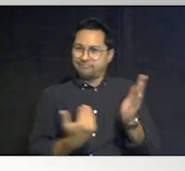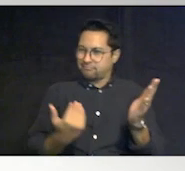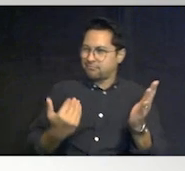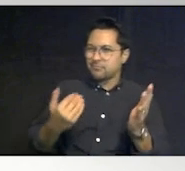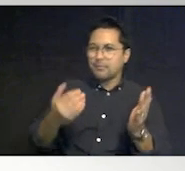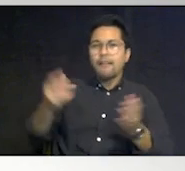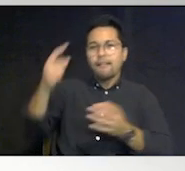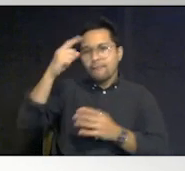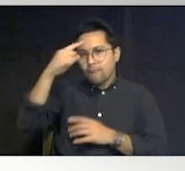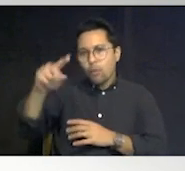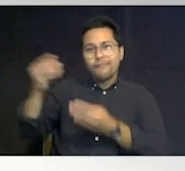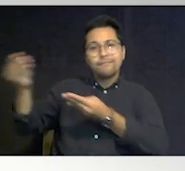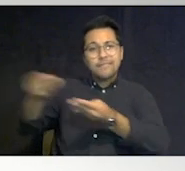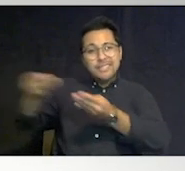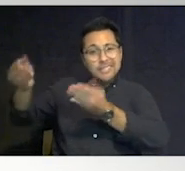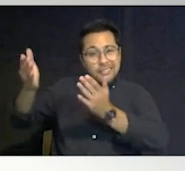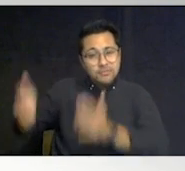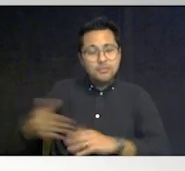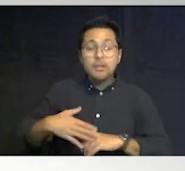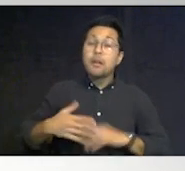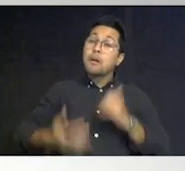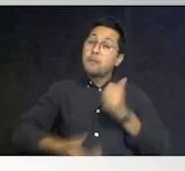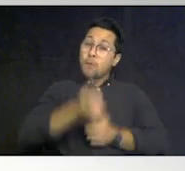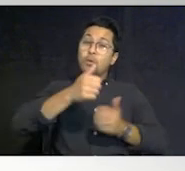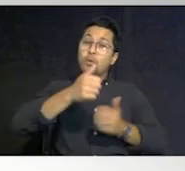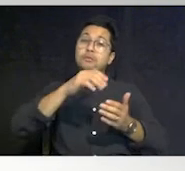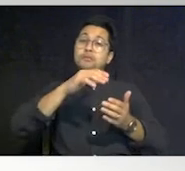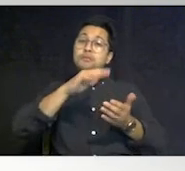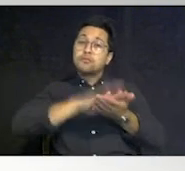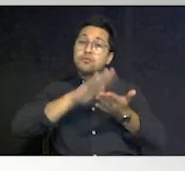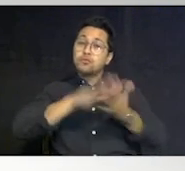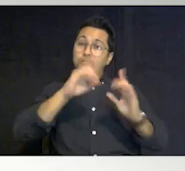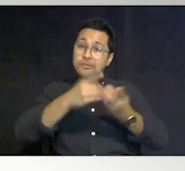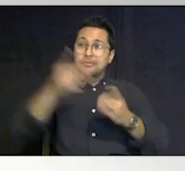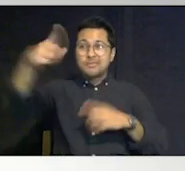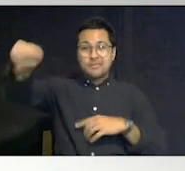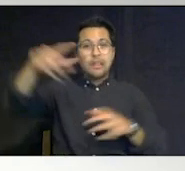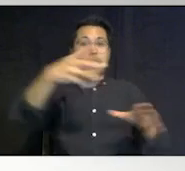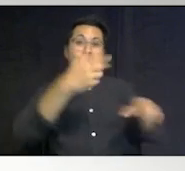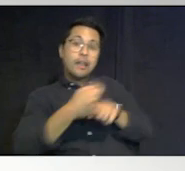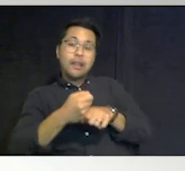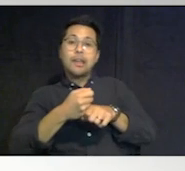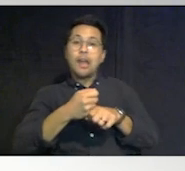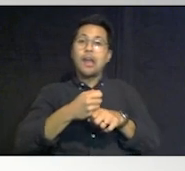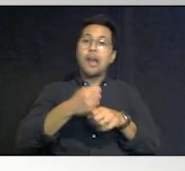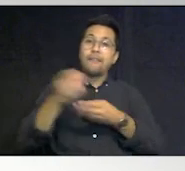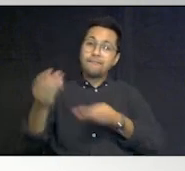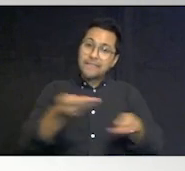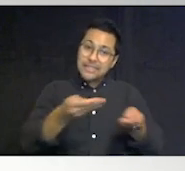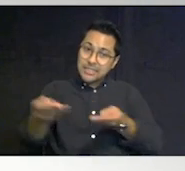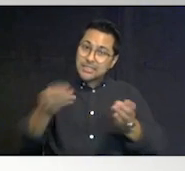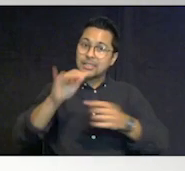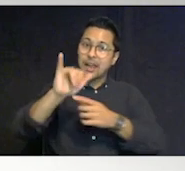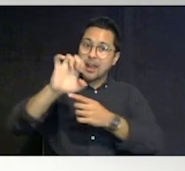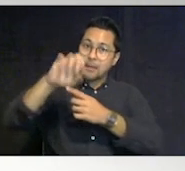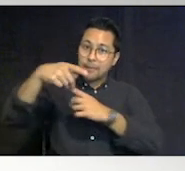facilitators. A lot of our school districts receive facilitated IEP team training. So